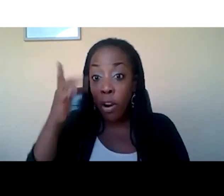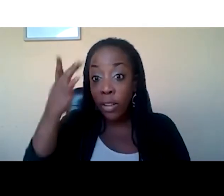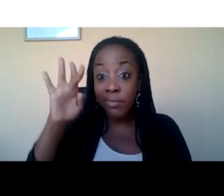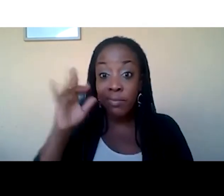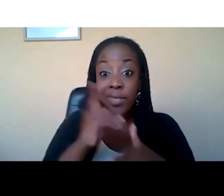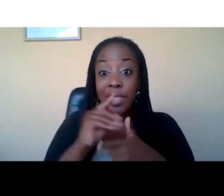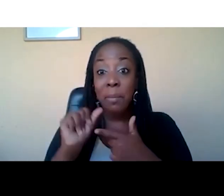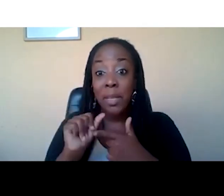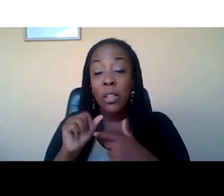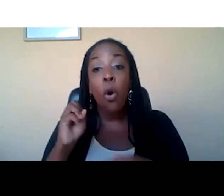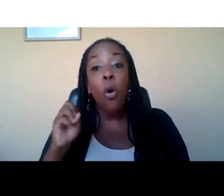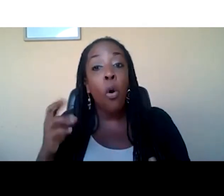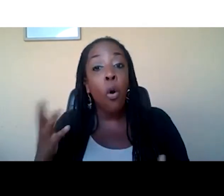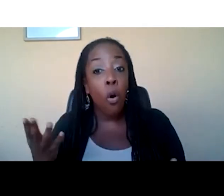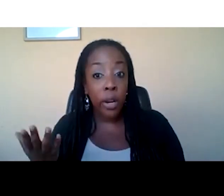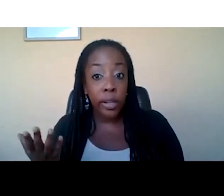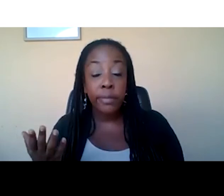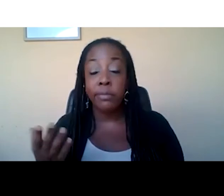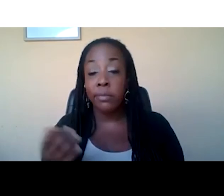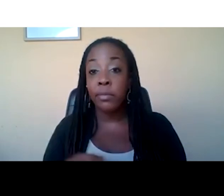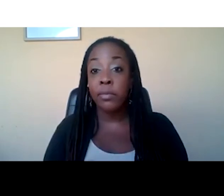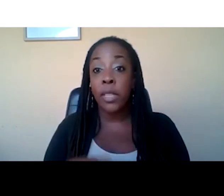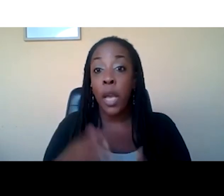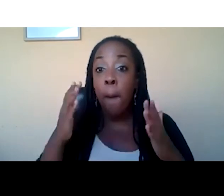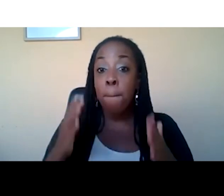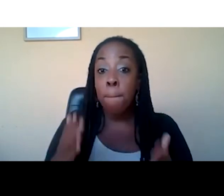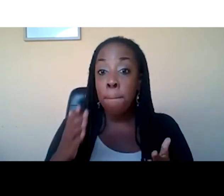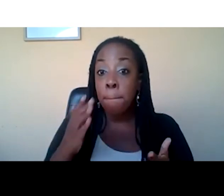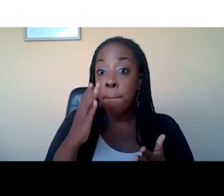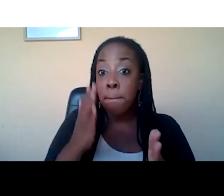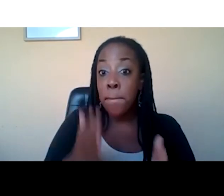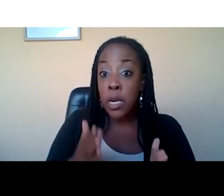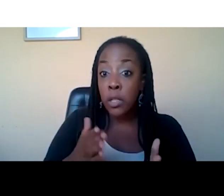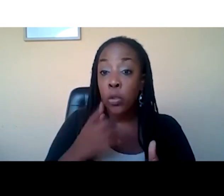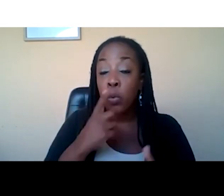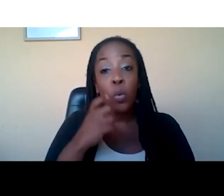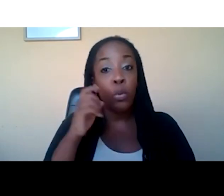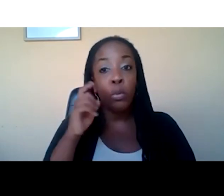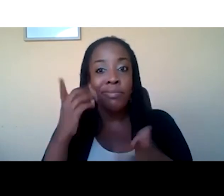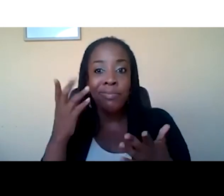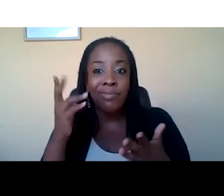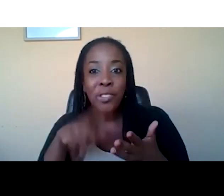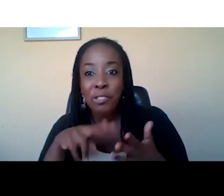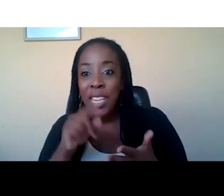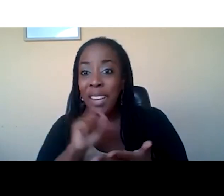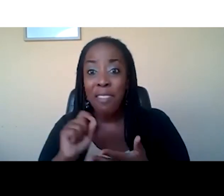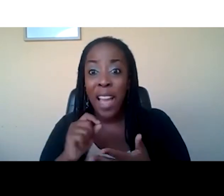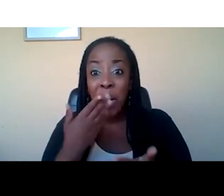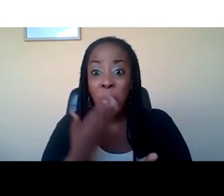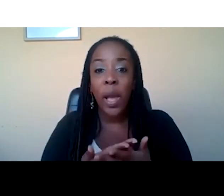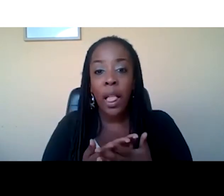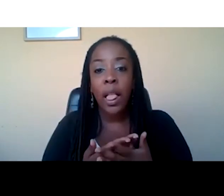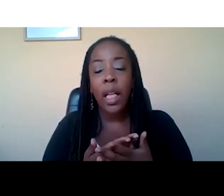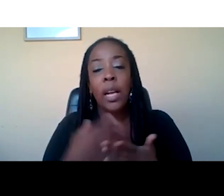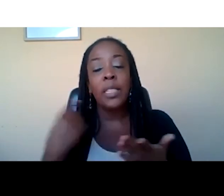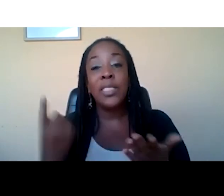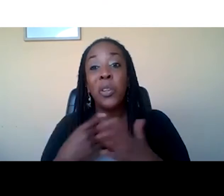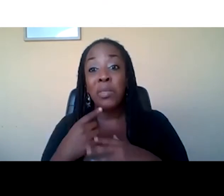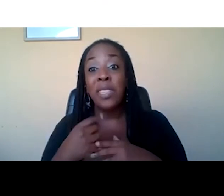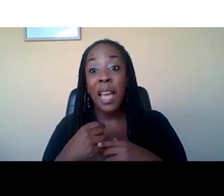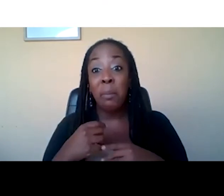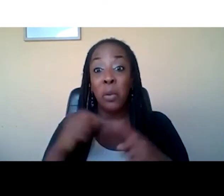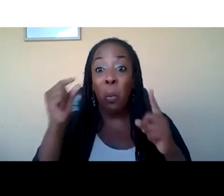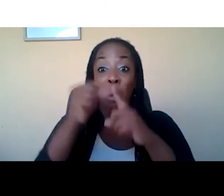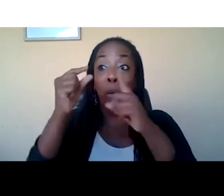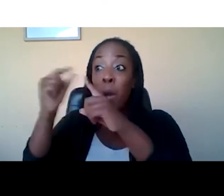those persons who we would say can't read and write so well. Sometimes we have so many words on